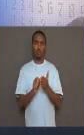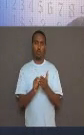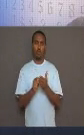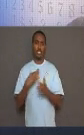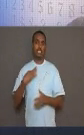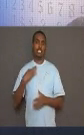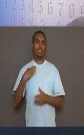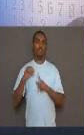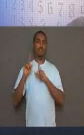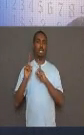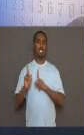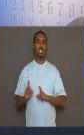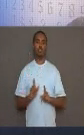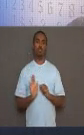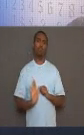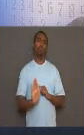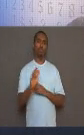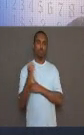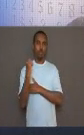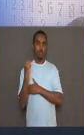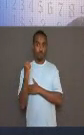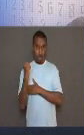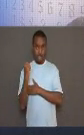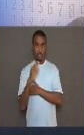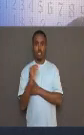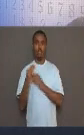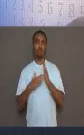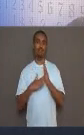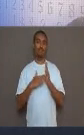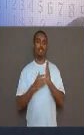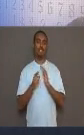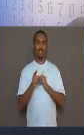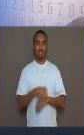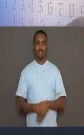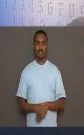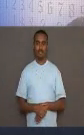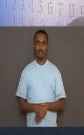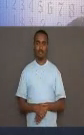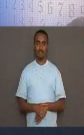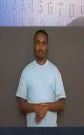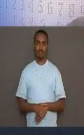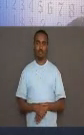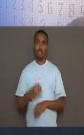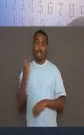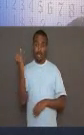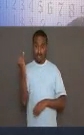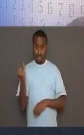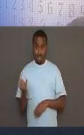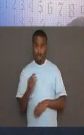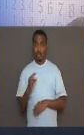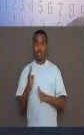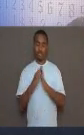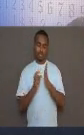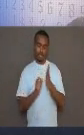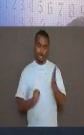a self-assessment of your strengths and weaknesses. Art and